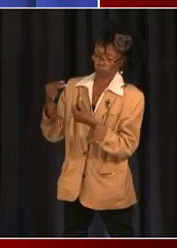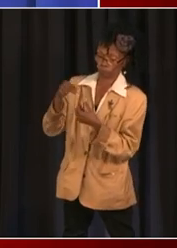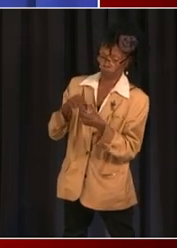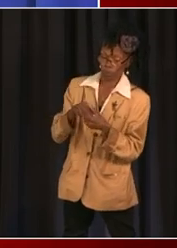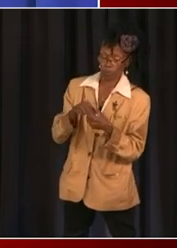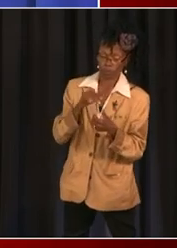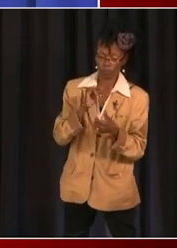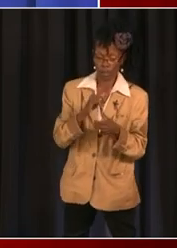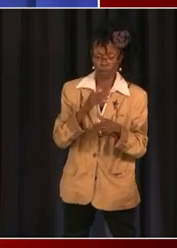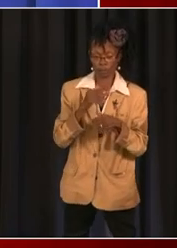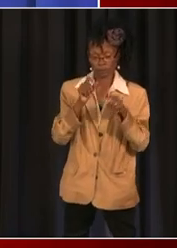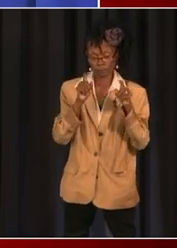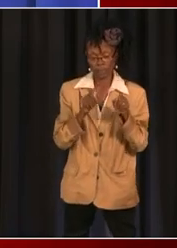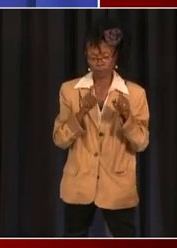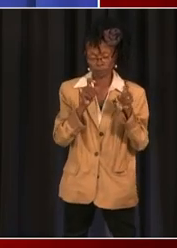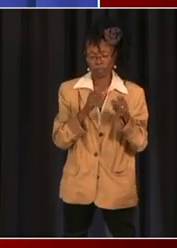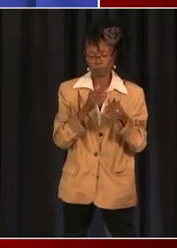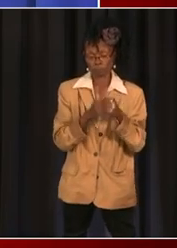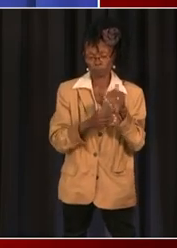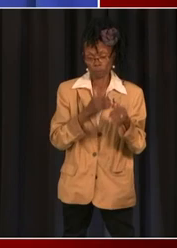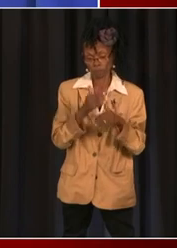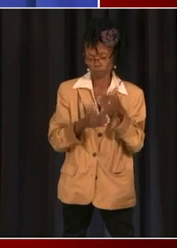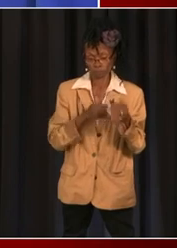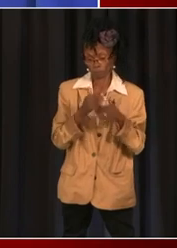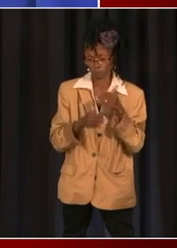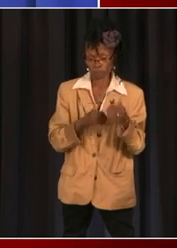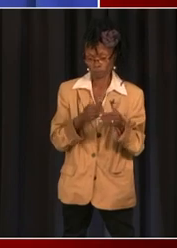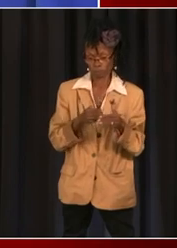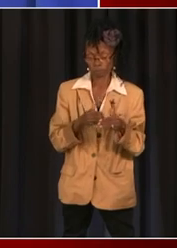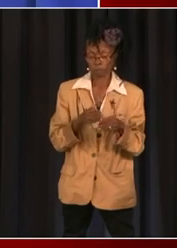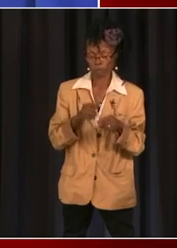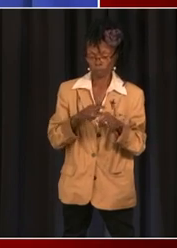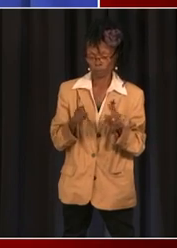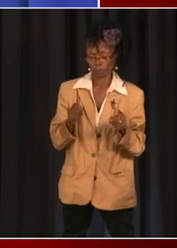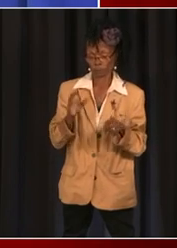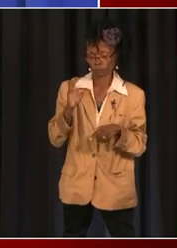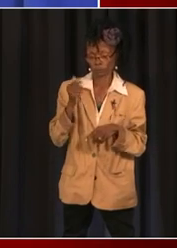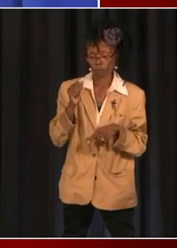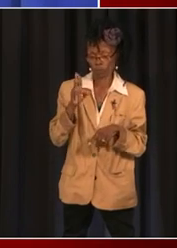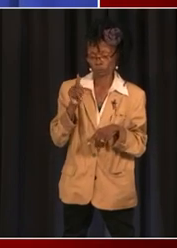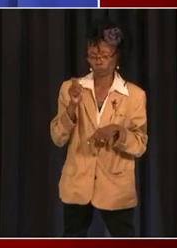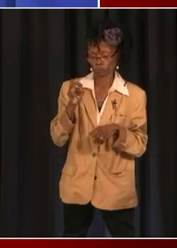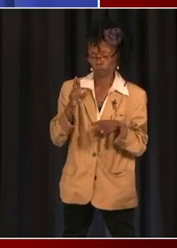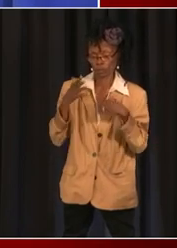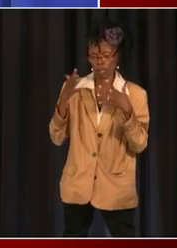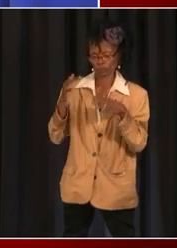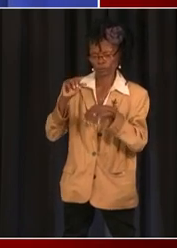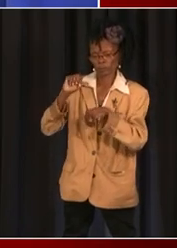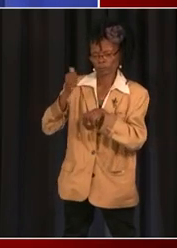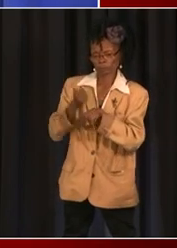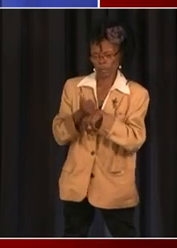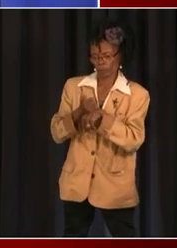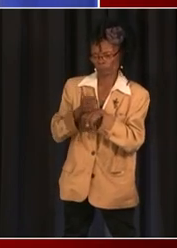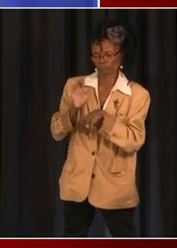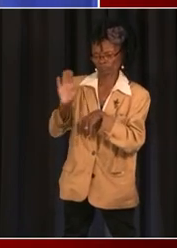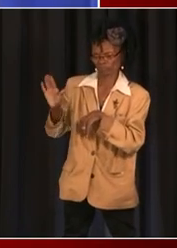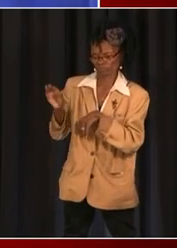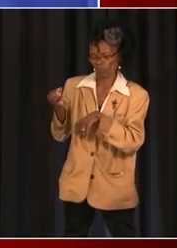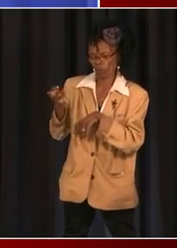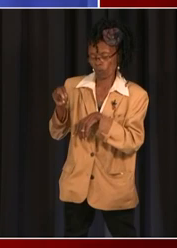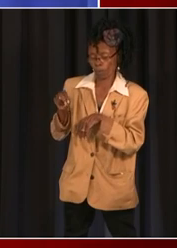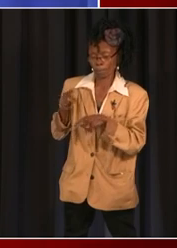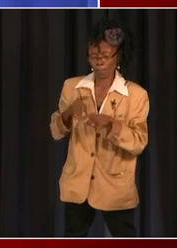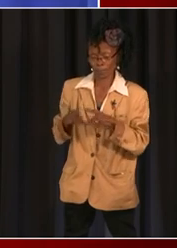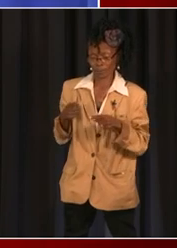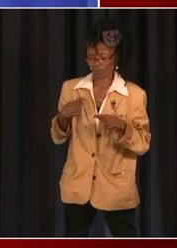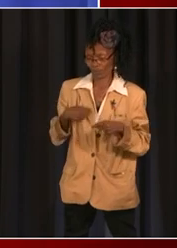by OSSI. Some charters also have set up their own testing protocols, but testing protocols must exist in all schools. Okay, I appreciate it. And